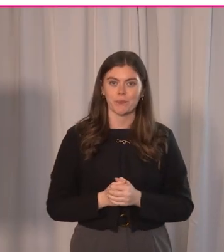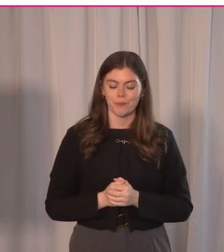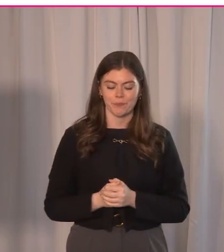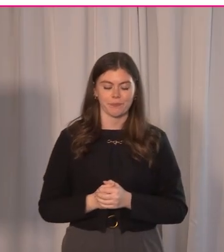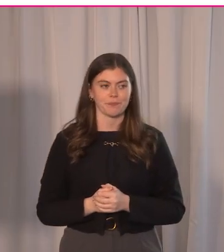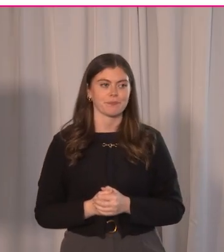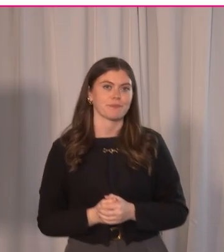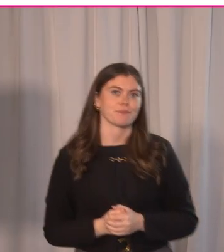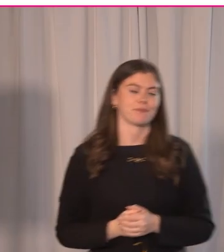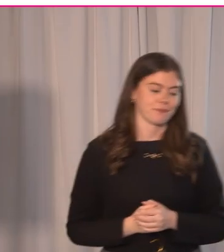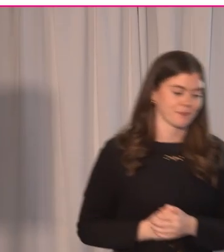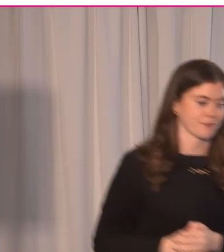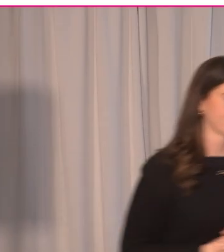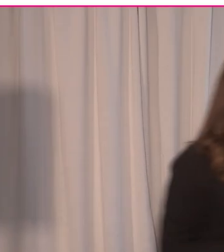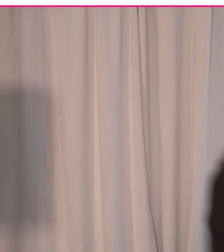women.